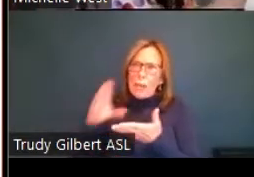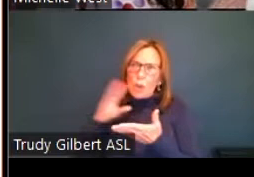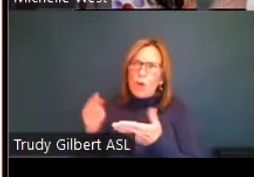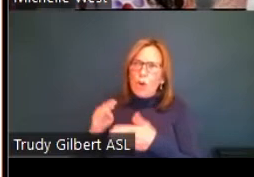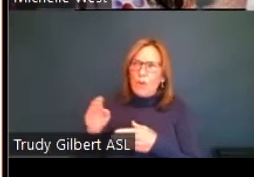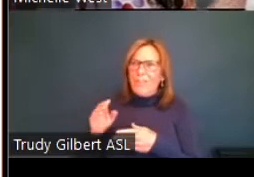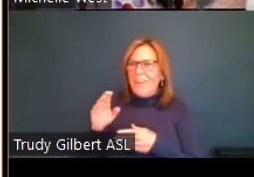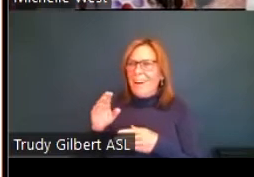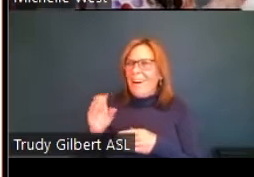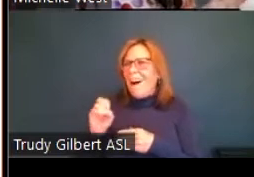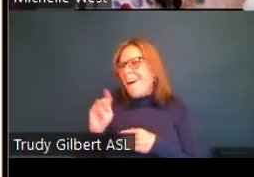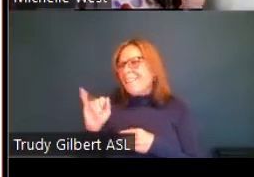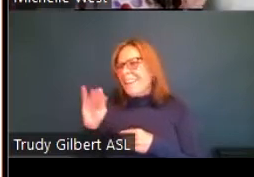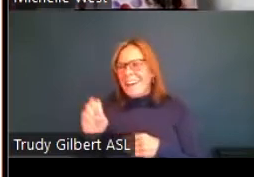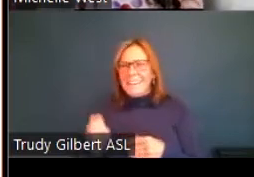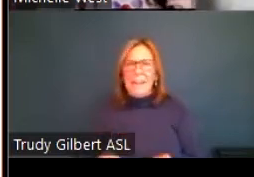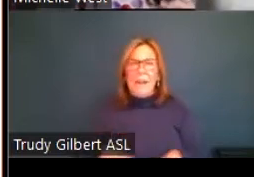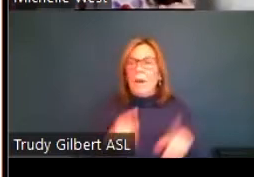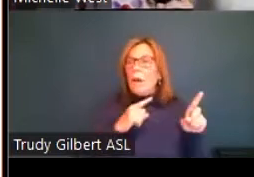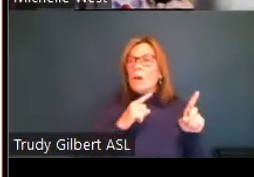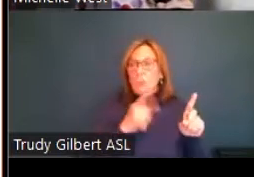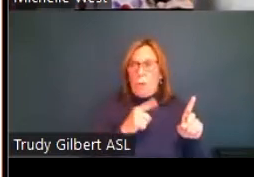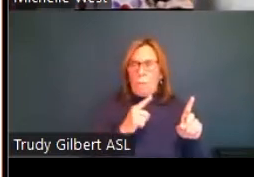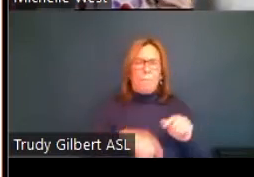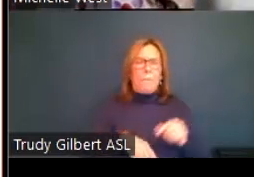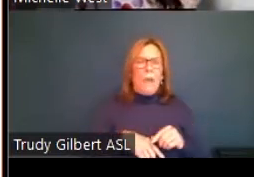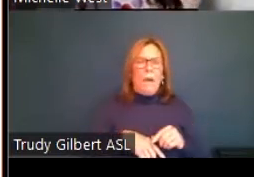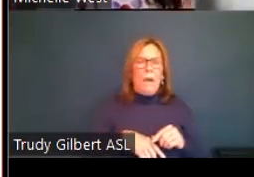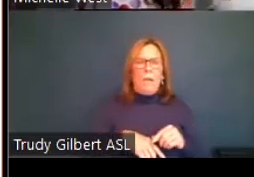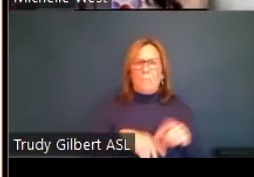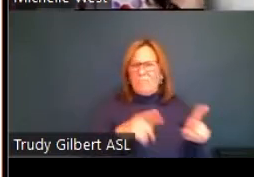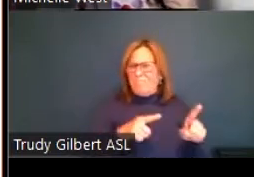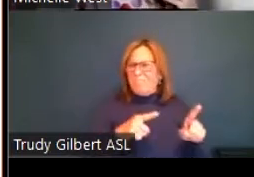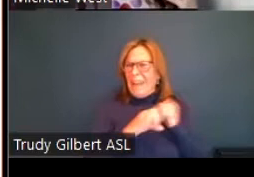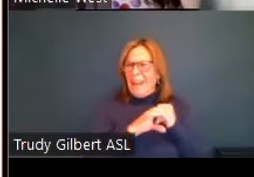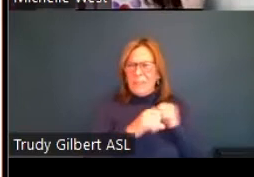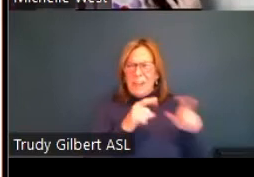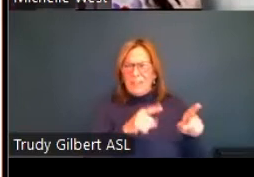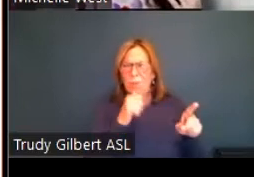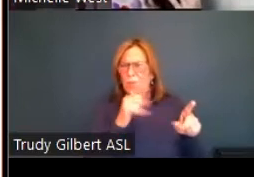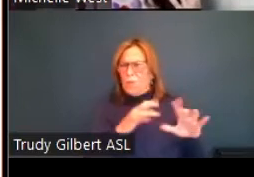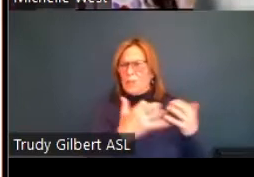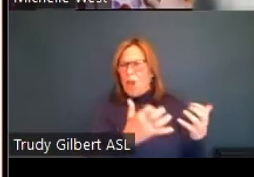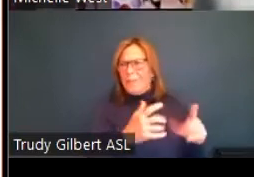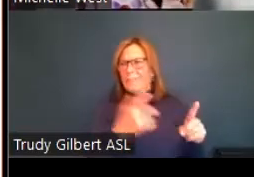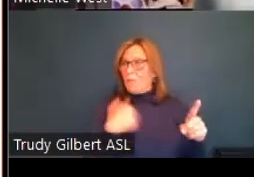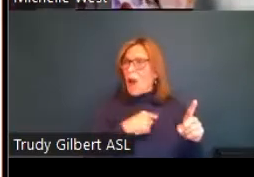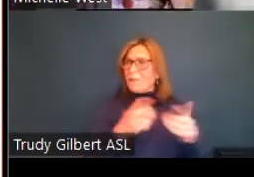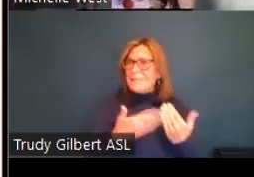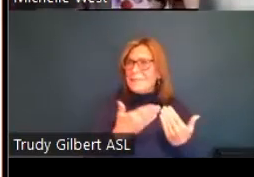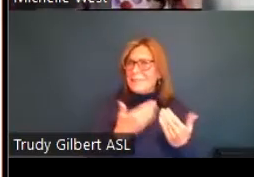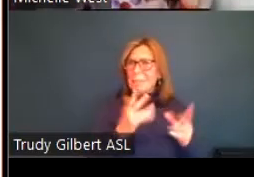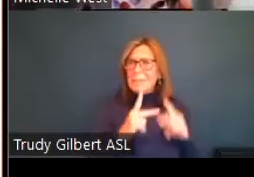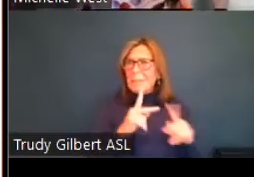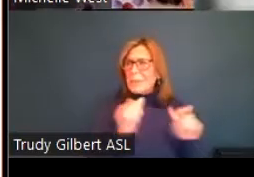going to advertise anywhere, you want to know who your audience is. For us, that's easy. We know it's people with disabilities, but let's